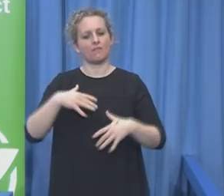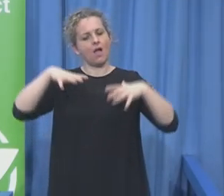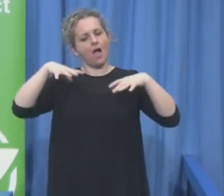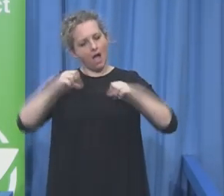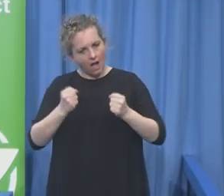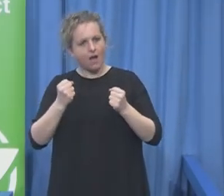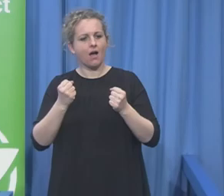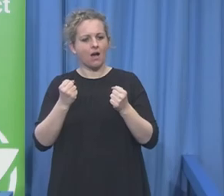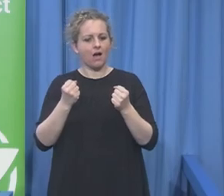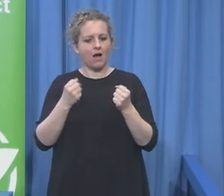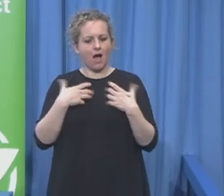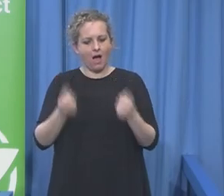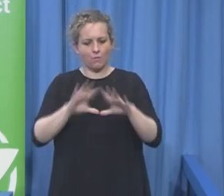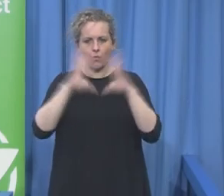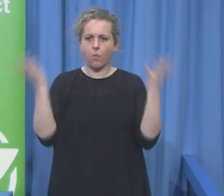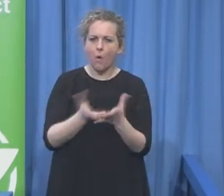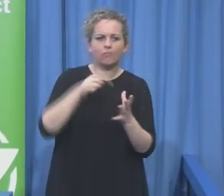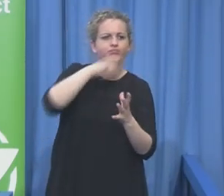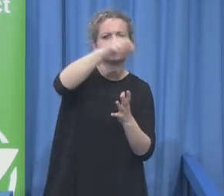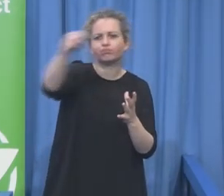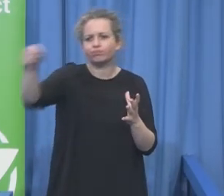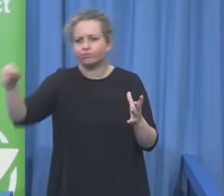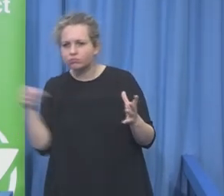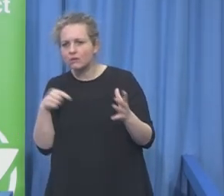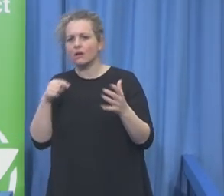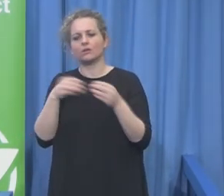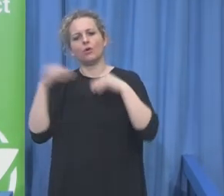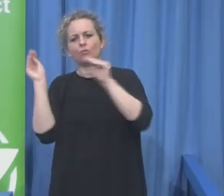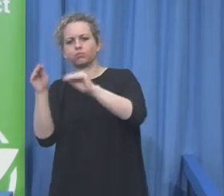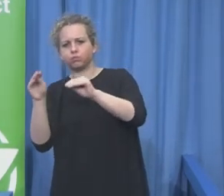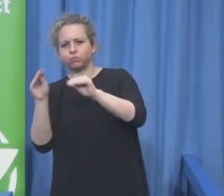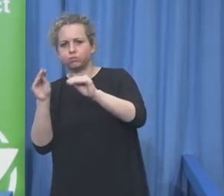something like a job and business services program to see what is changing